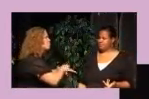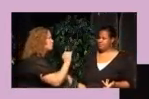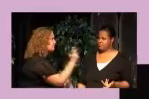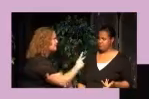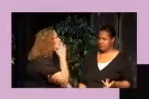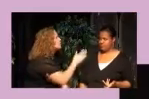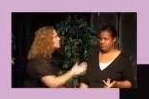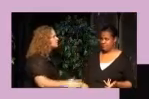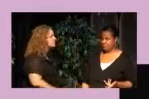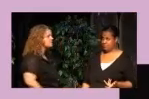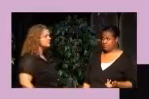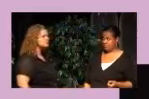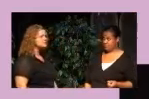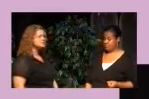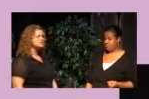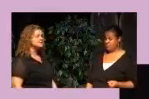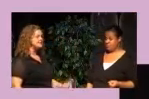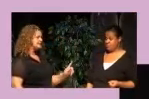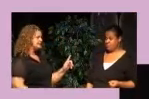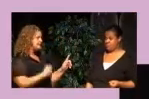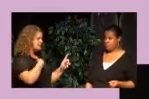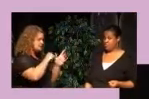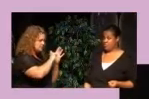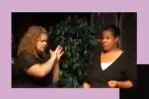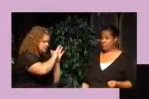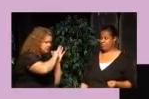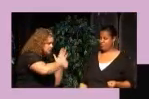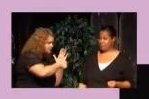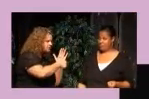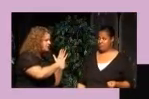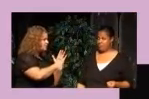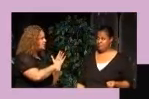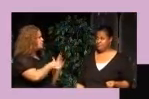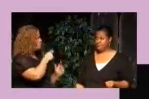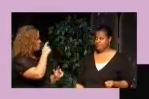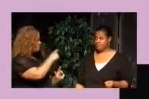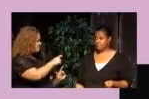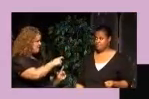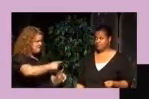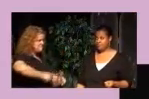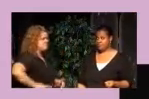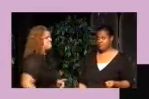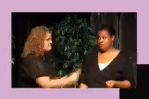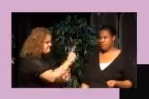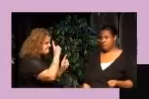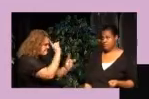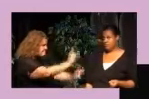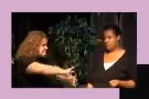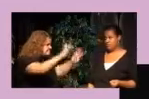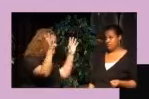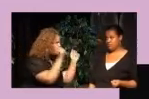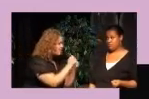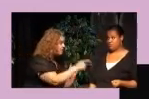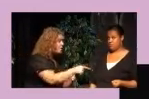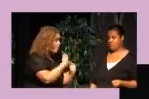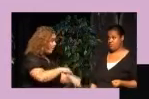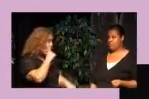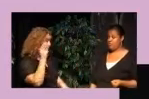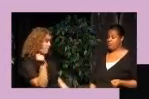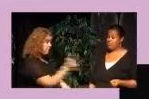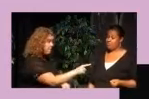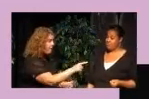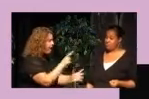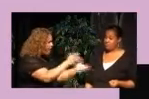back. And I absolutely insist that you treat her with contempt. When you see her,